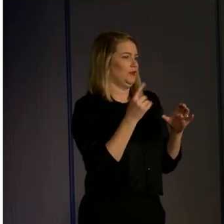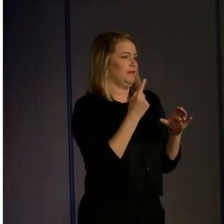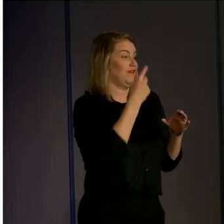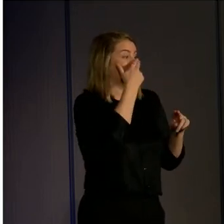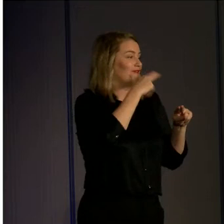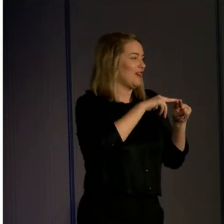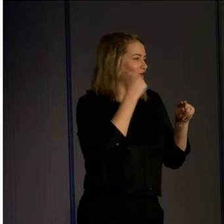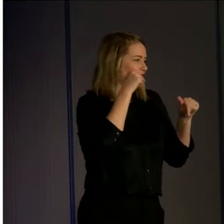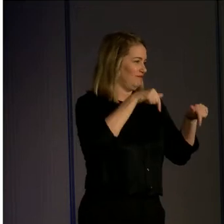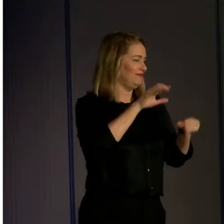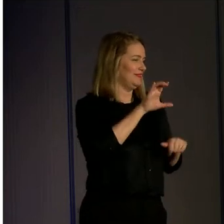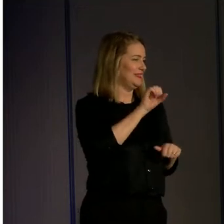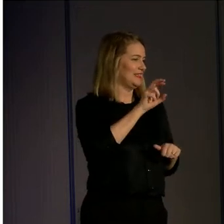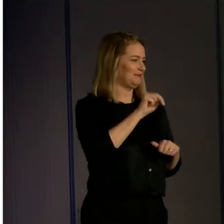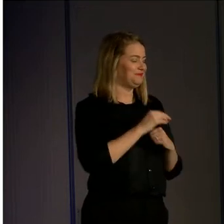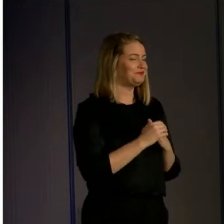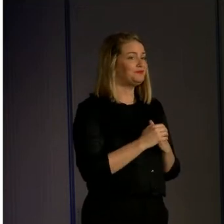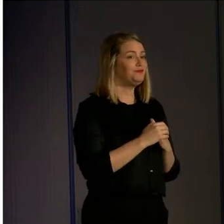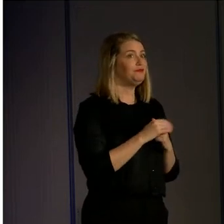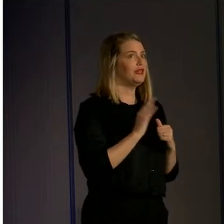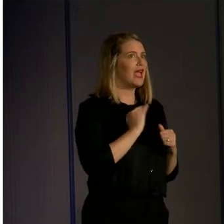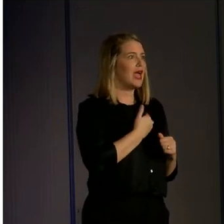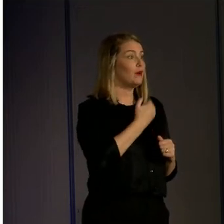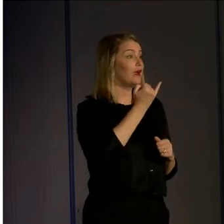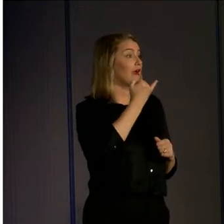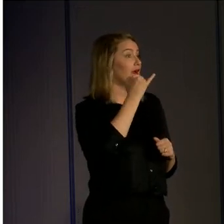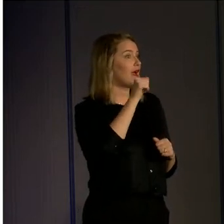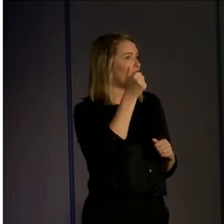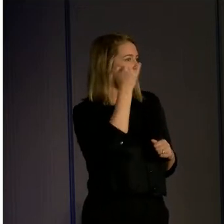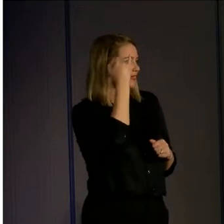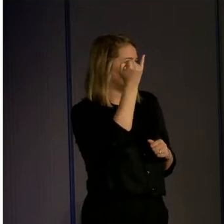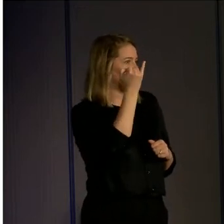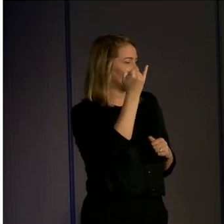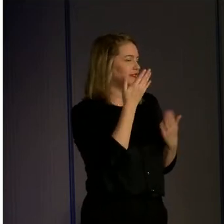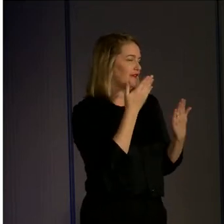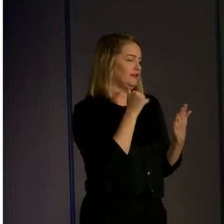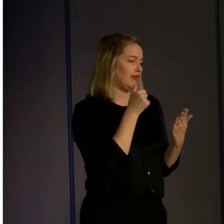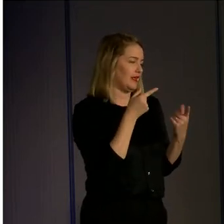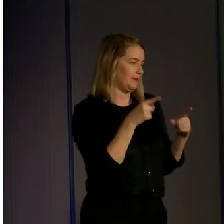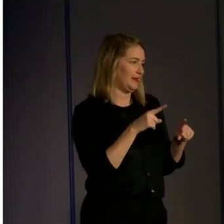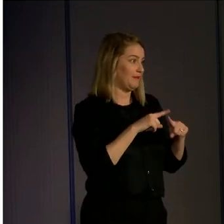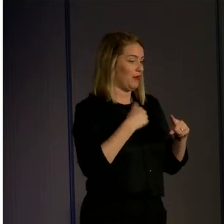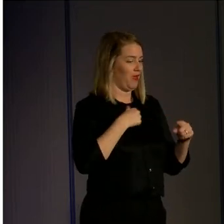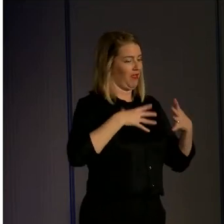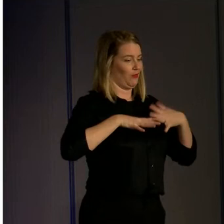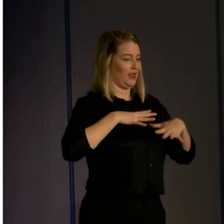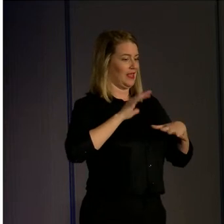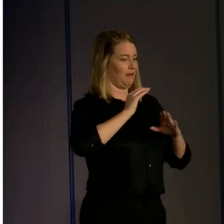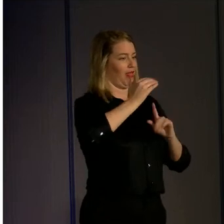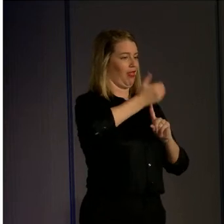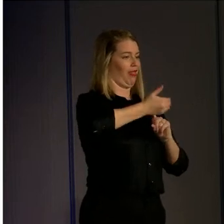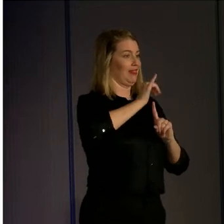CSUN. Our other idea, which thankfully didn't happen, was we were gonna dress up as clowns and sit out in the